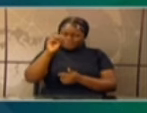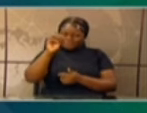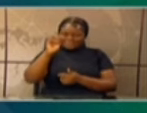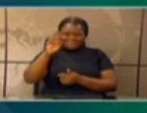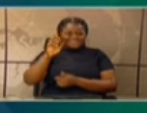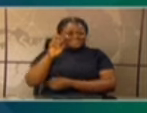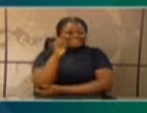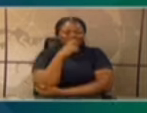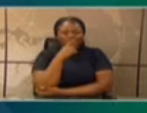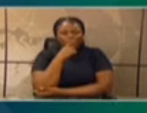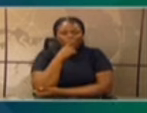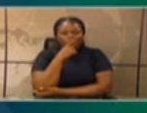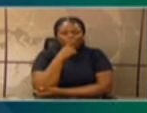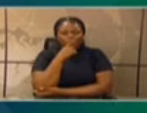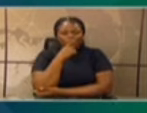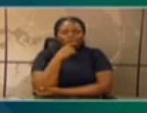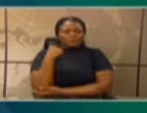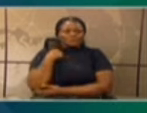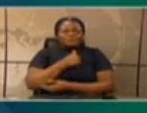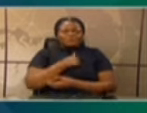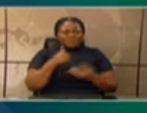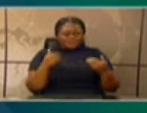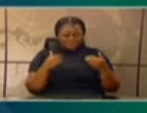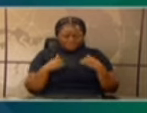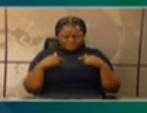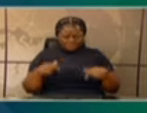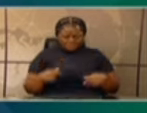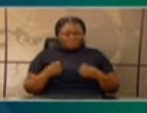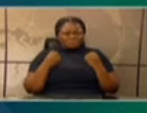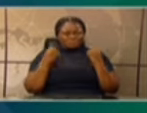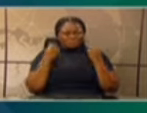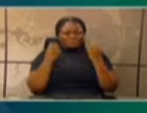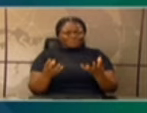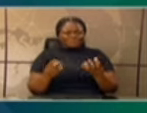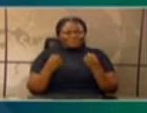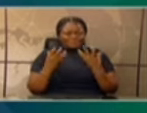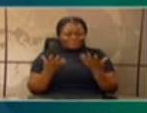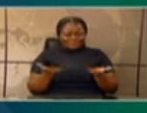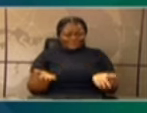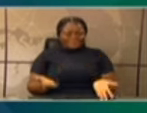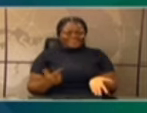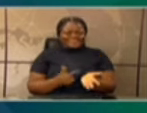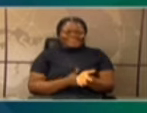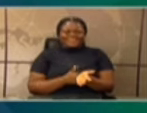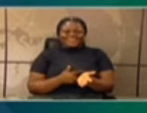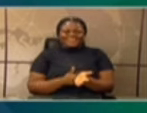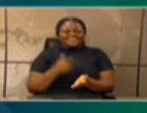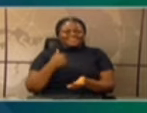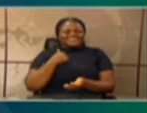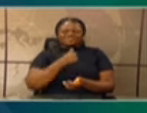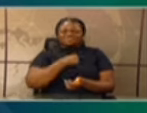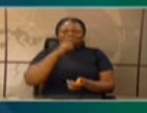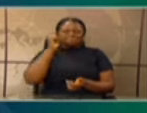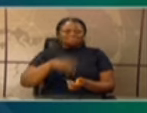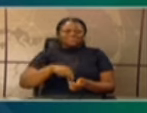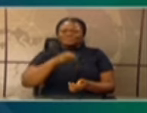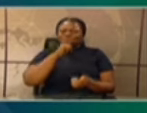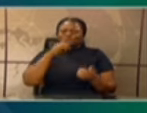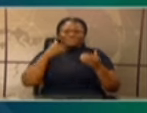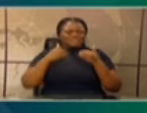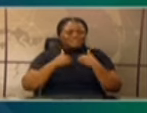Eti kabebia yeti wo memu hano eni kwen se yeti minya abanya